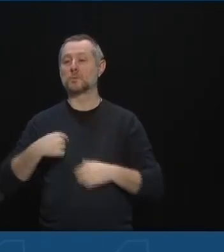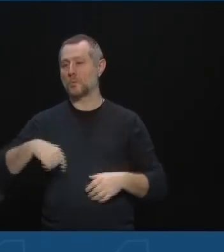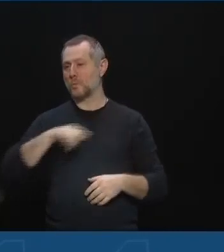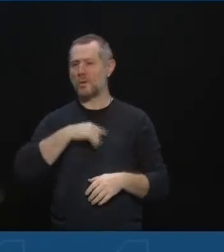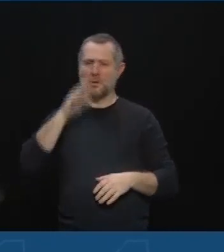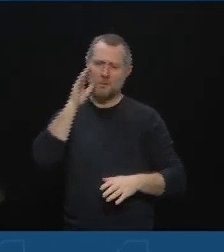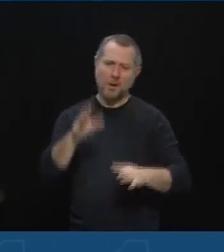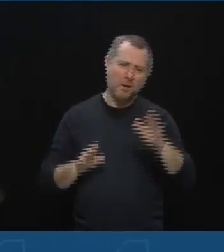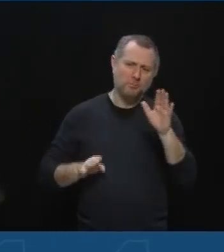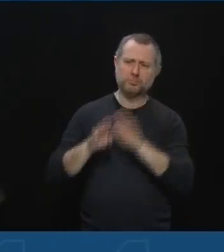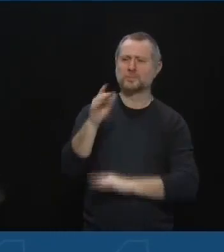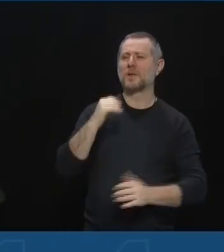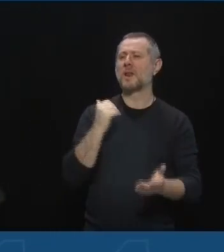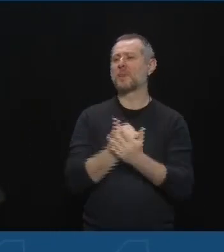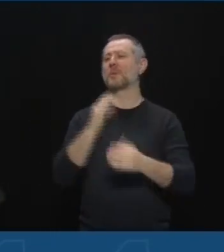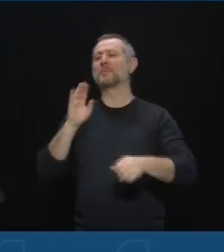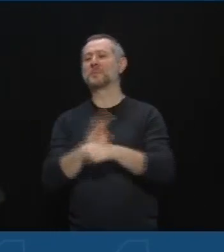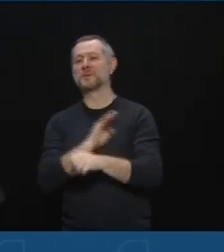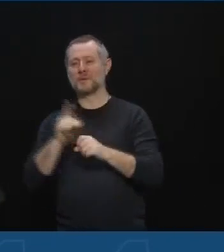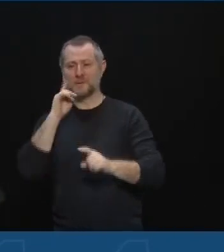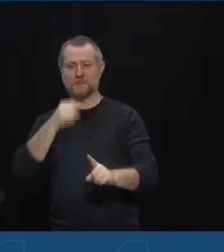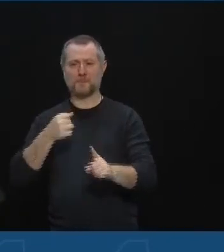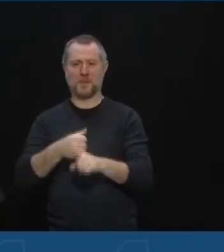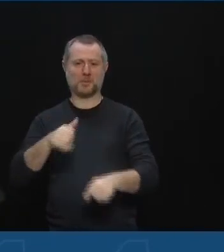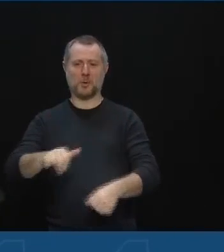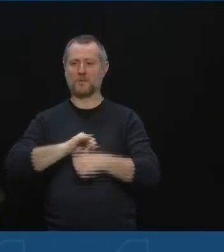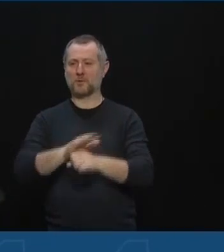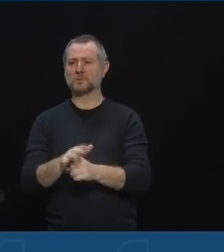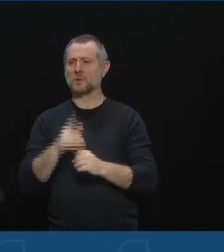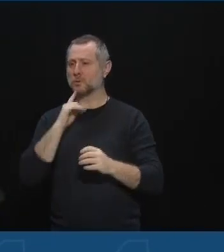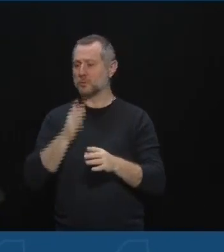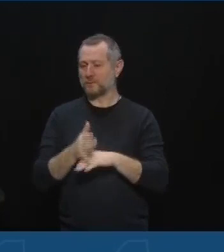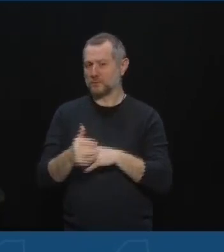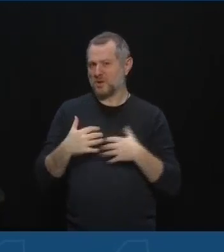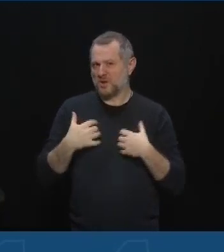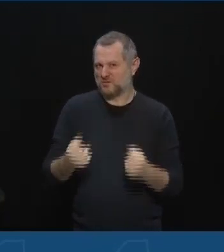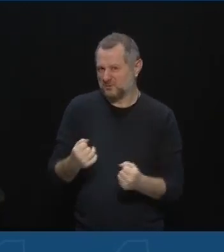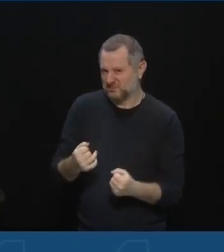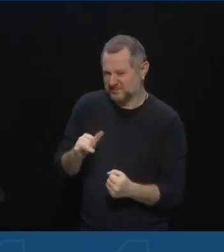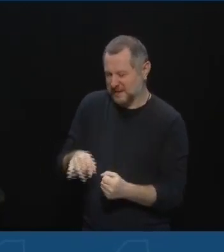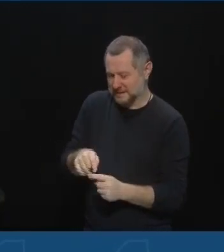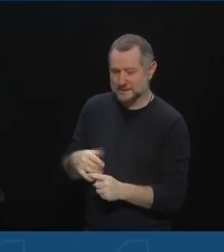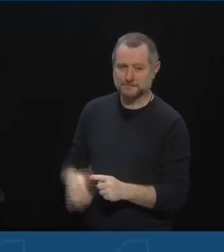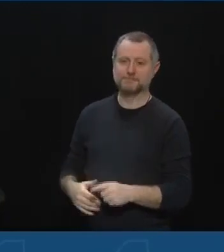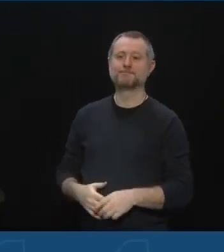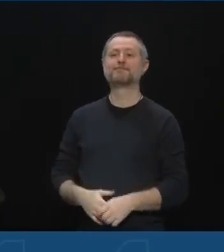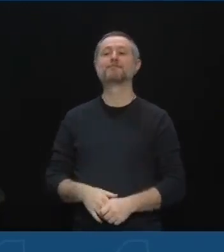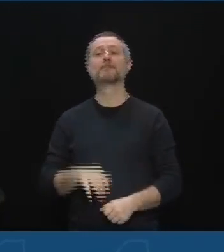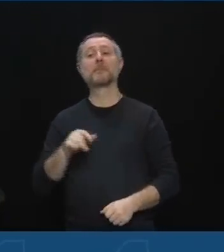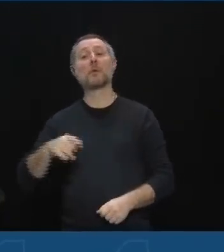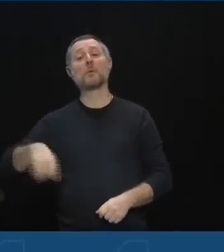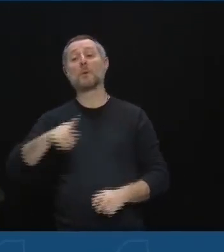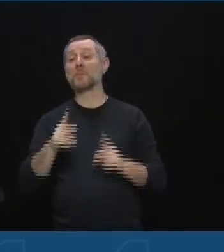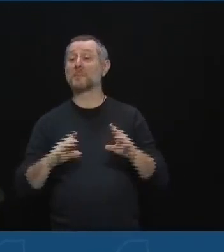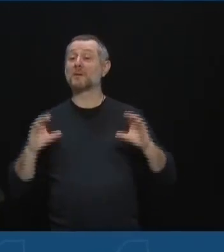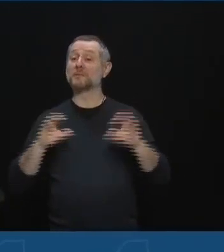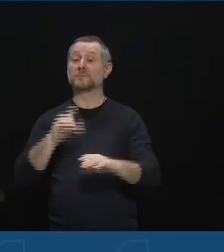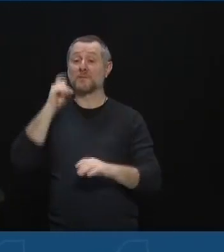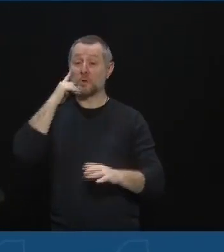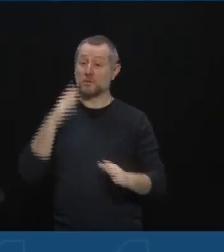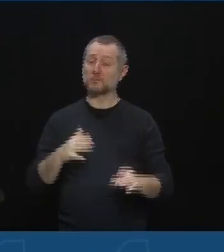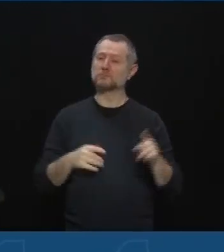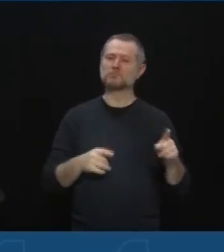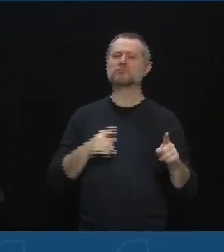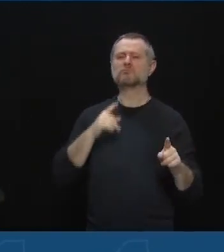help businesses that are impacted by COVID-19 recover and build. These critical investments the governor's prioritized will help keep that